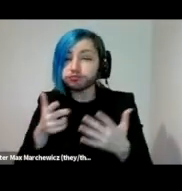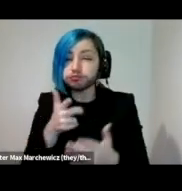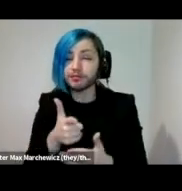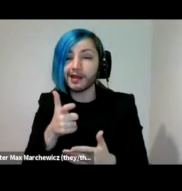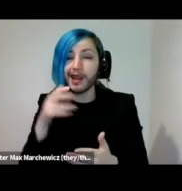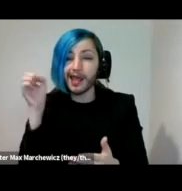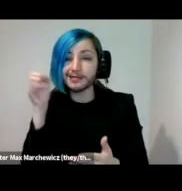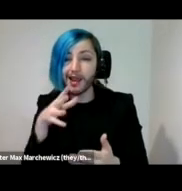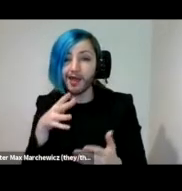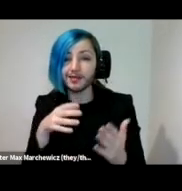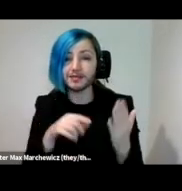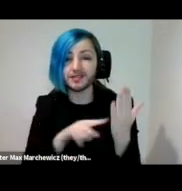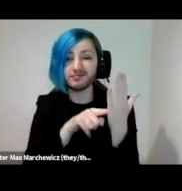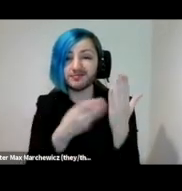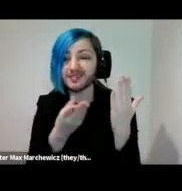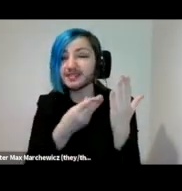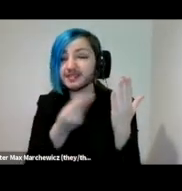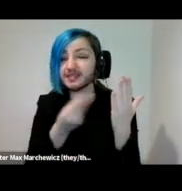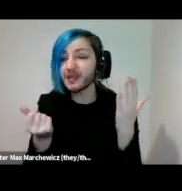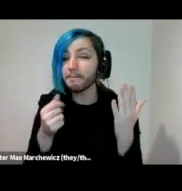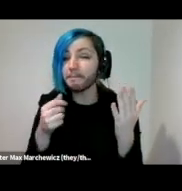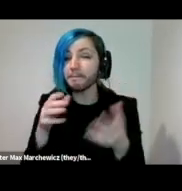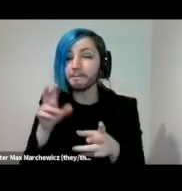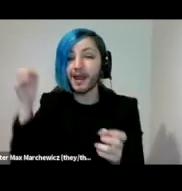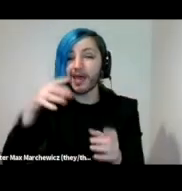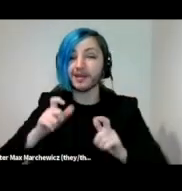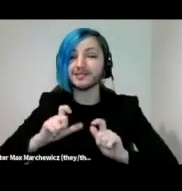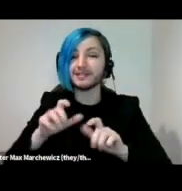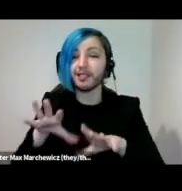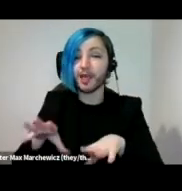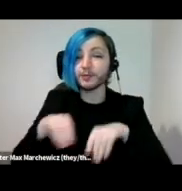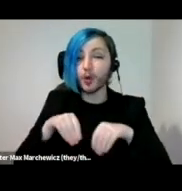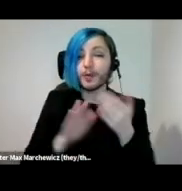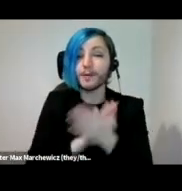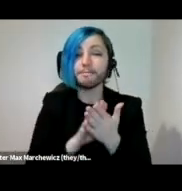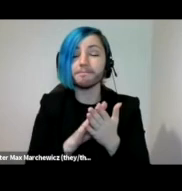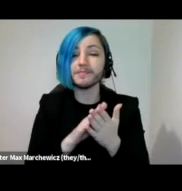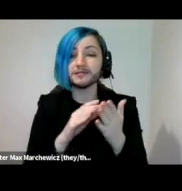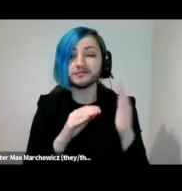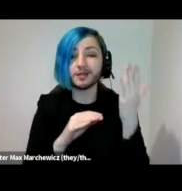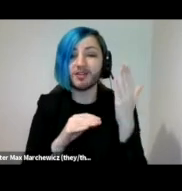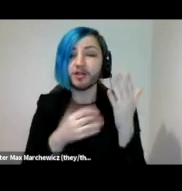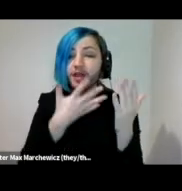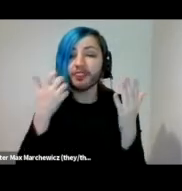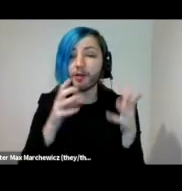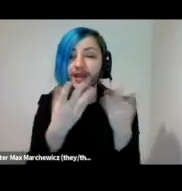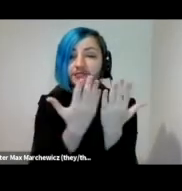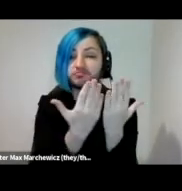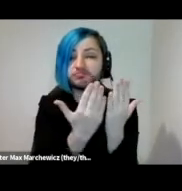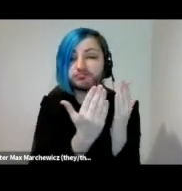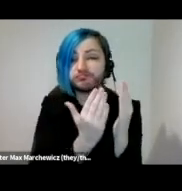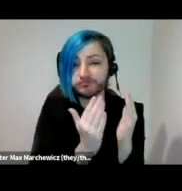them, some of that is still absorbed, and that actually causes the mirrors to thermally deform. We have to compensate for